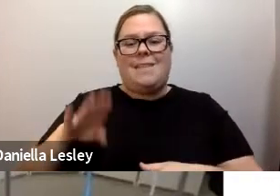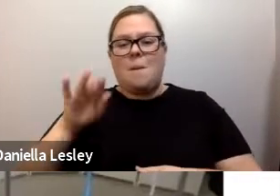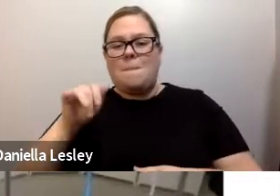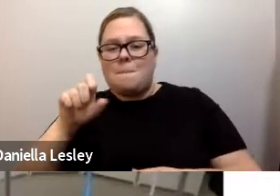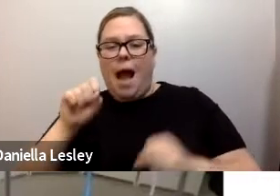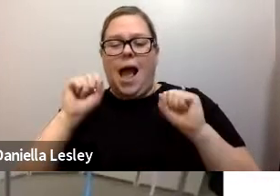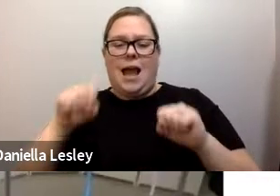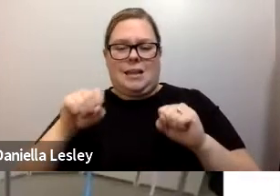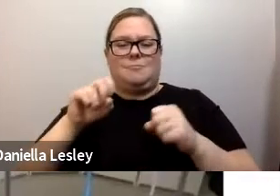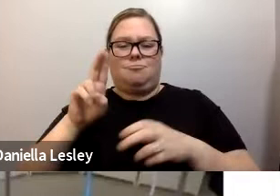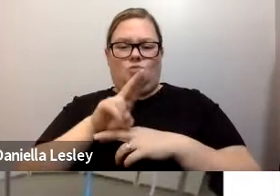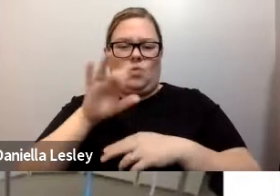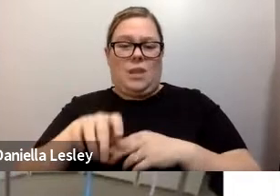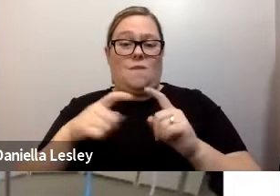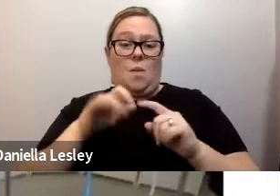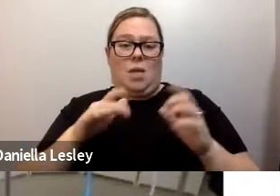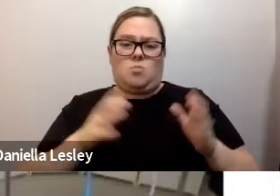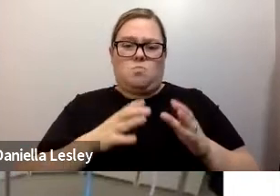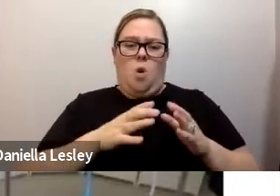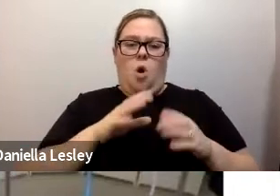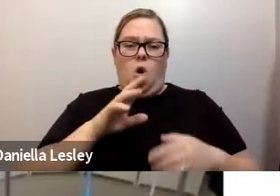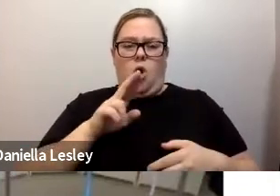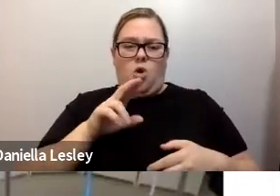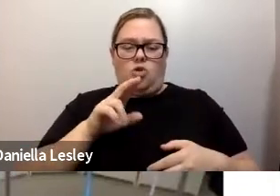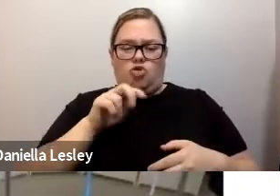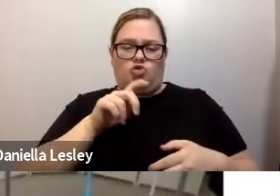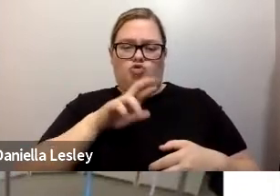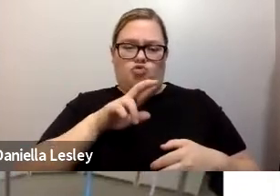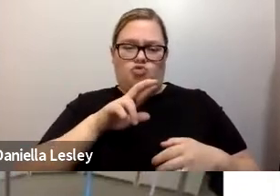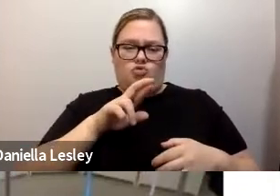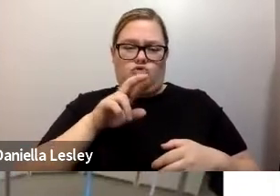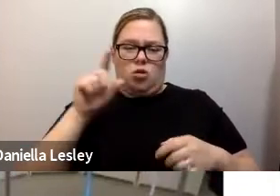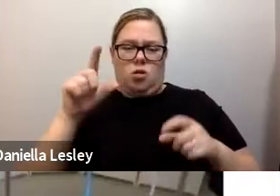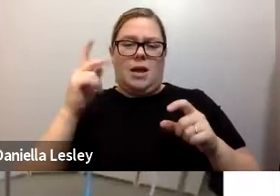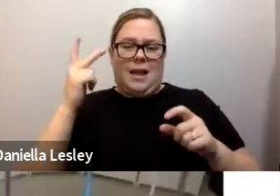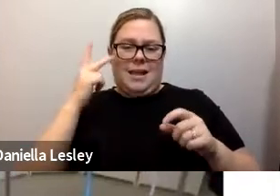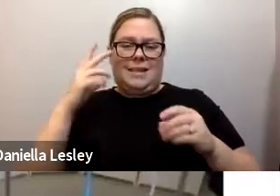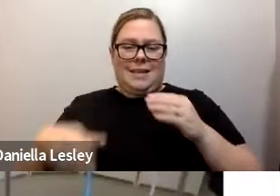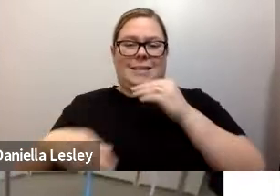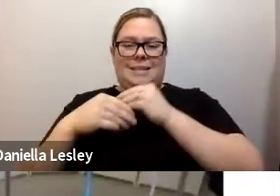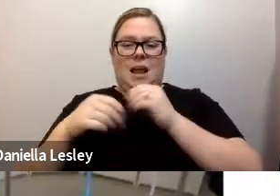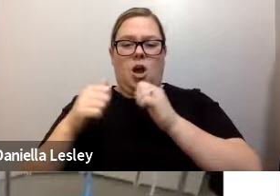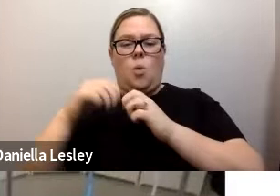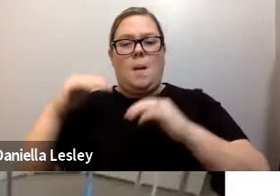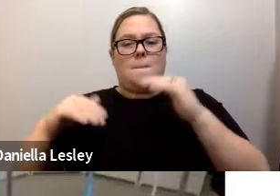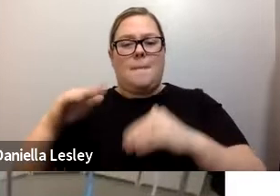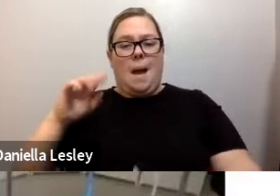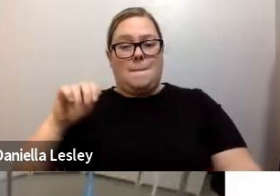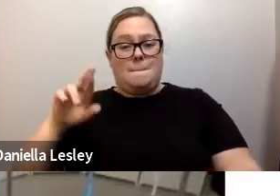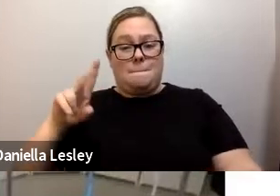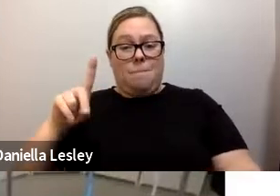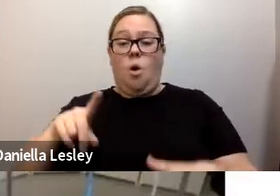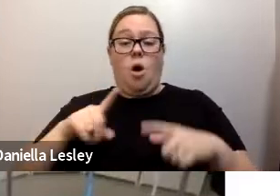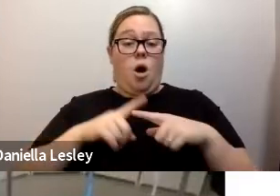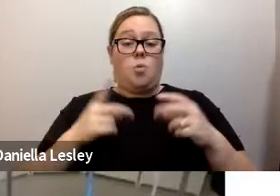that from that little user interface that you can kind of see on the top right that was attached to the balance board. What we wanted to do was